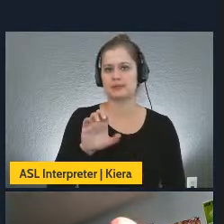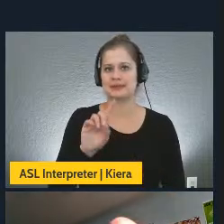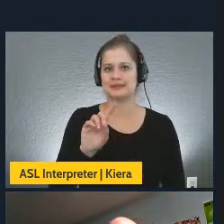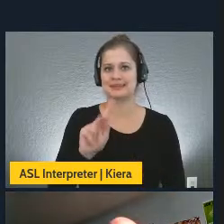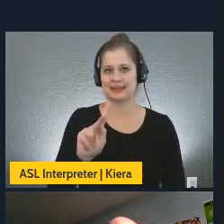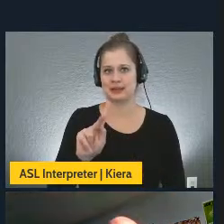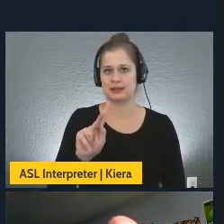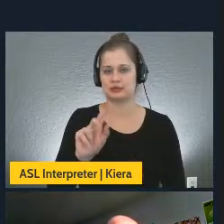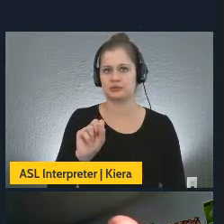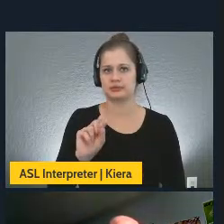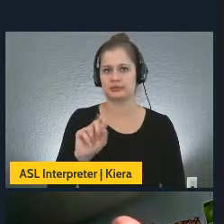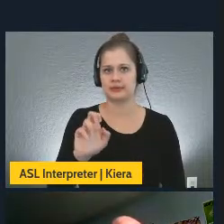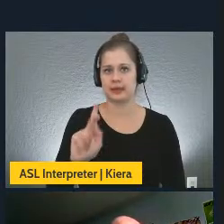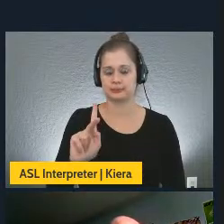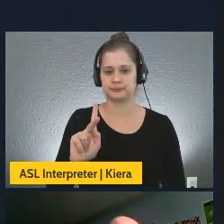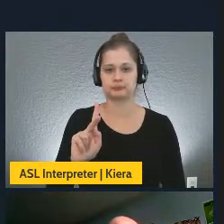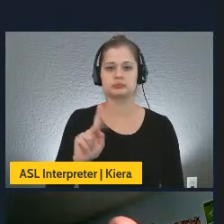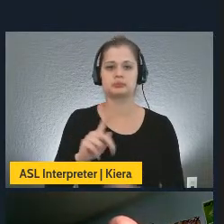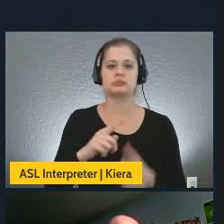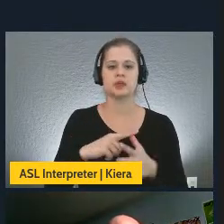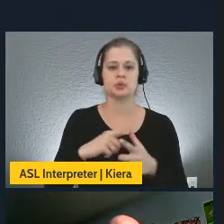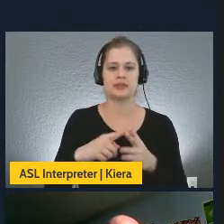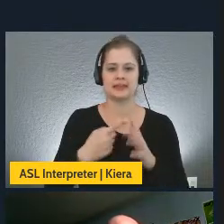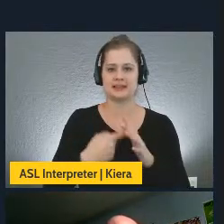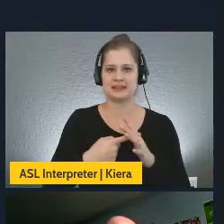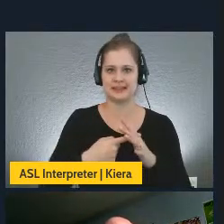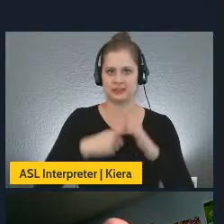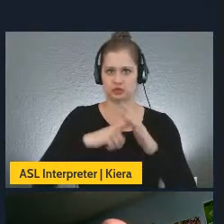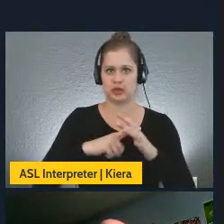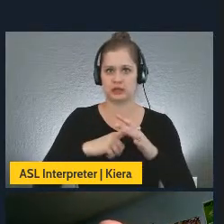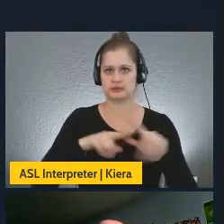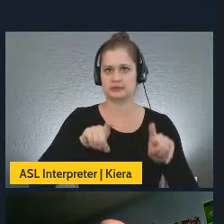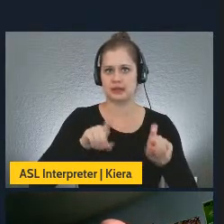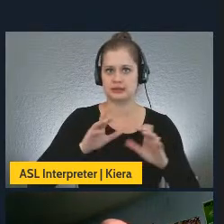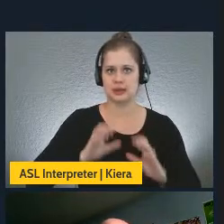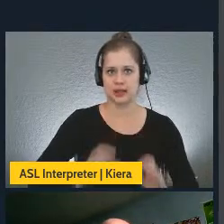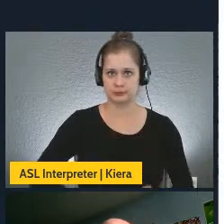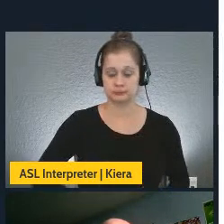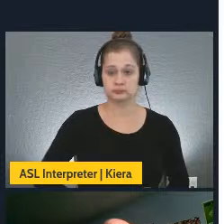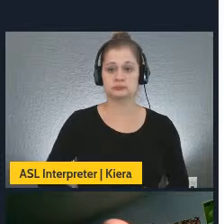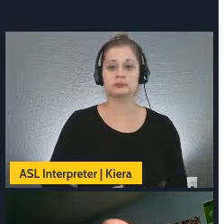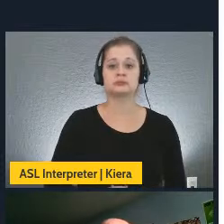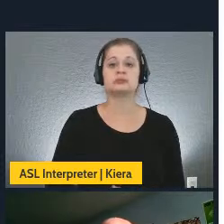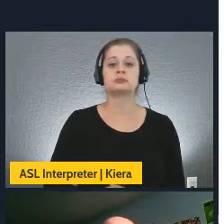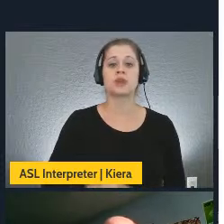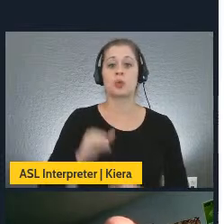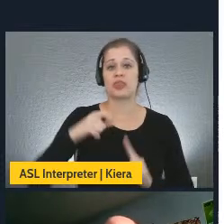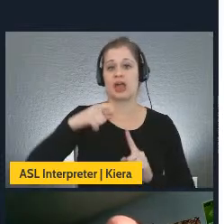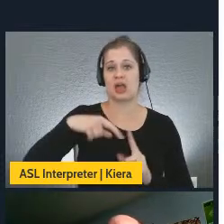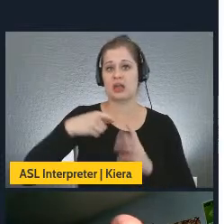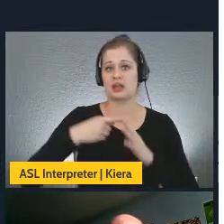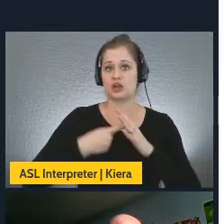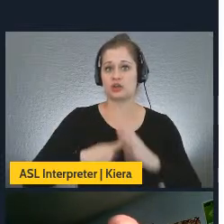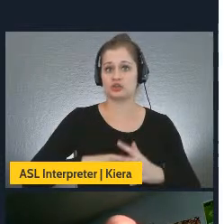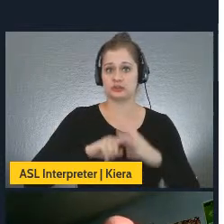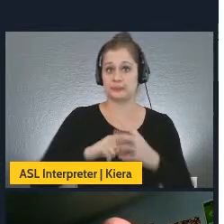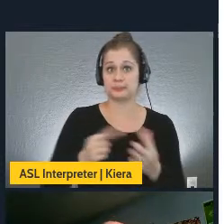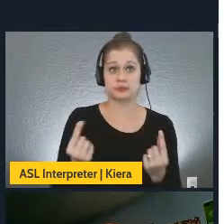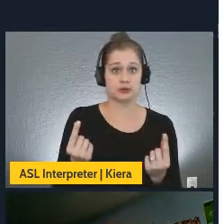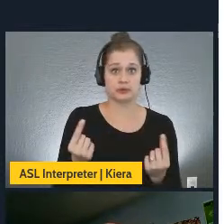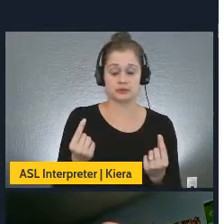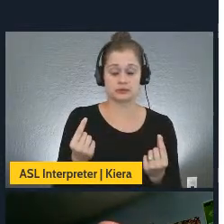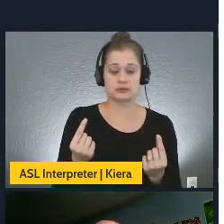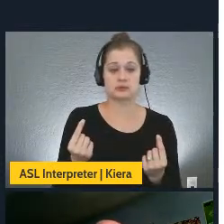then initialize this test client. And what this initialization step does is